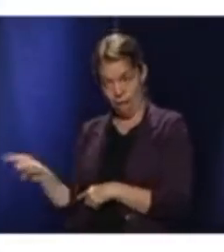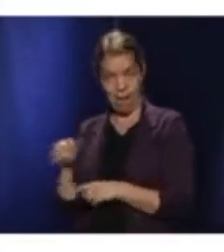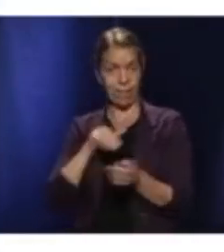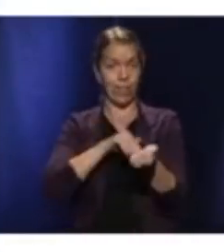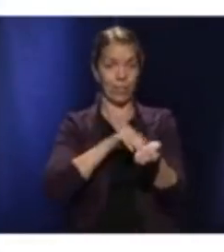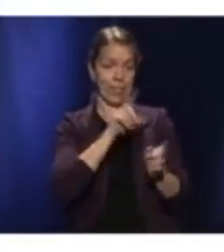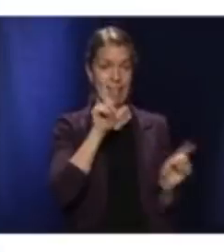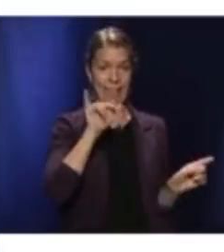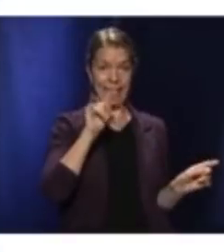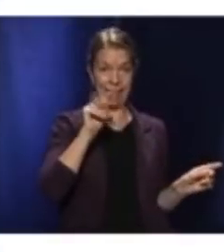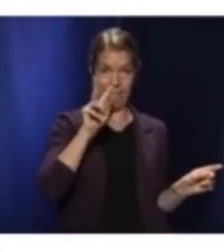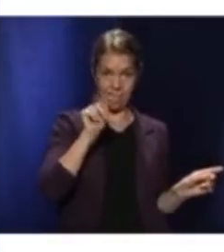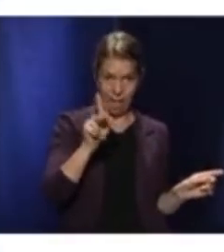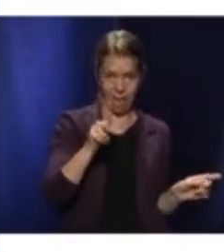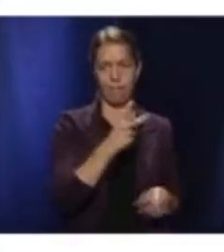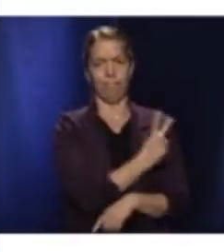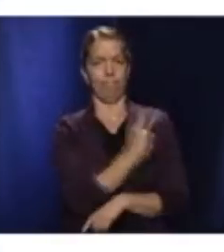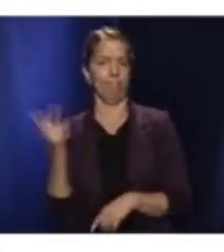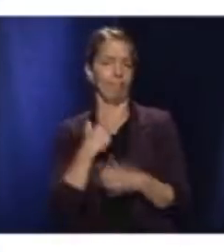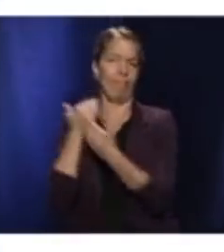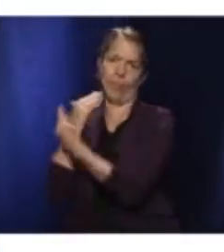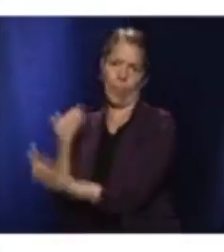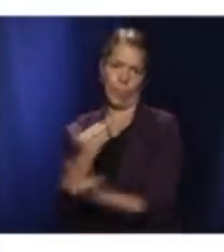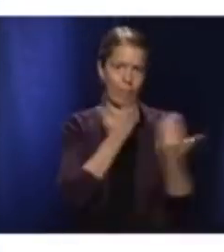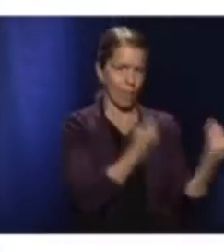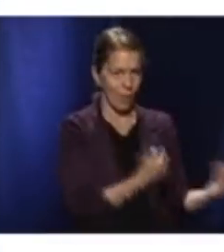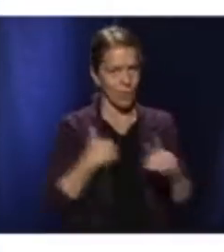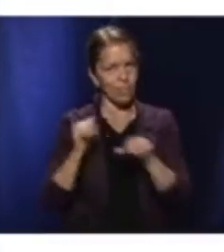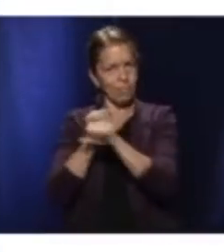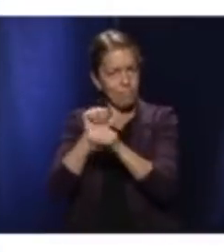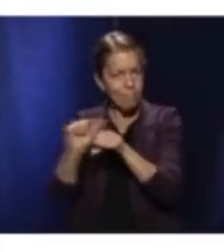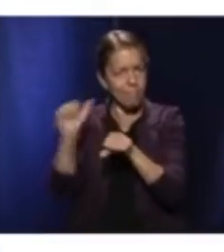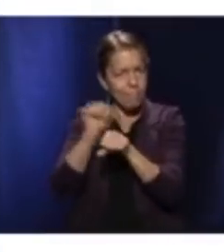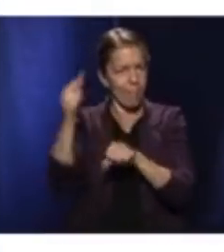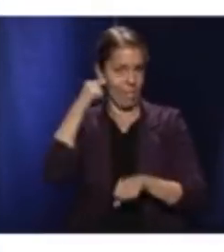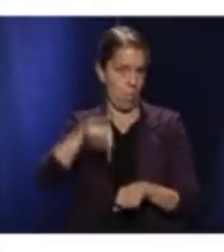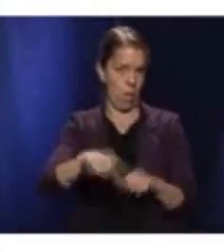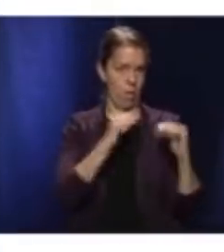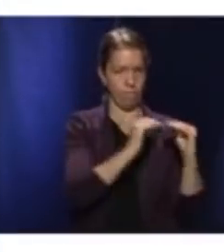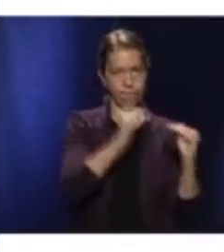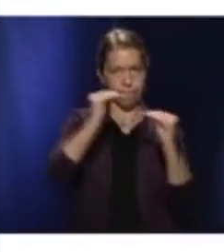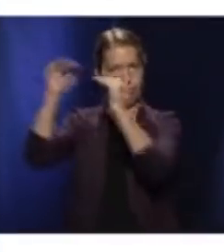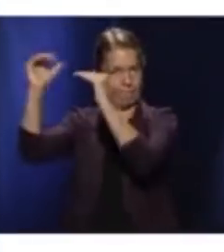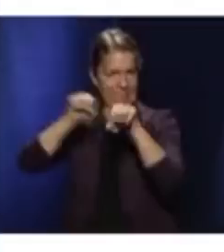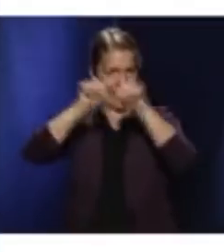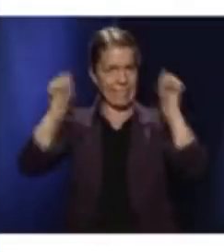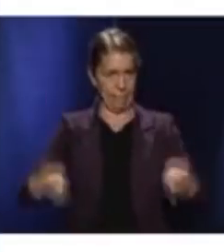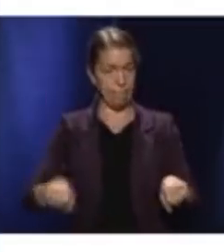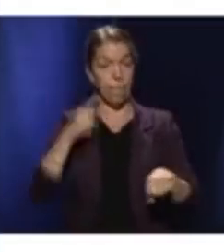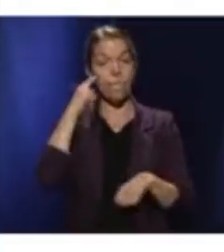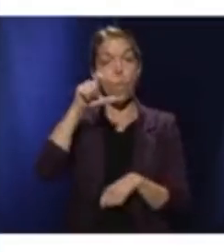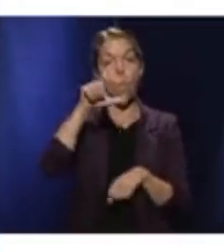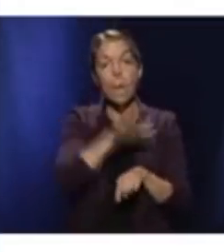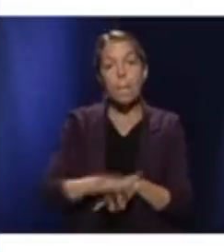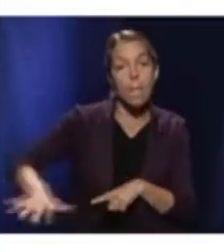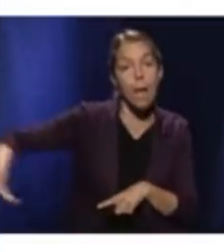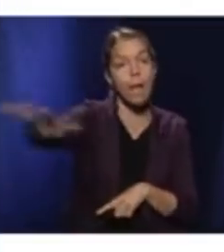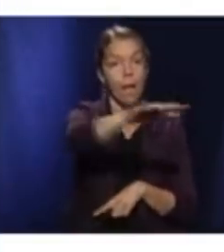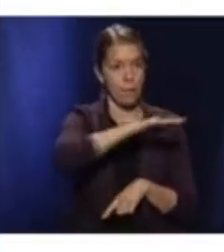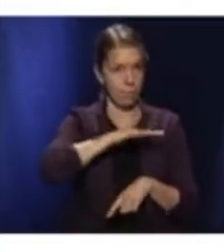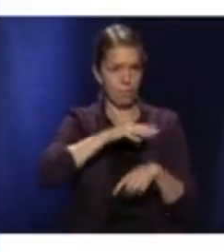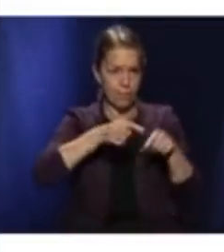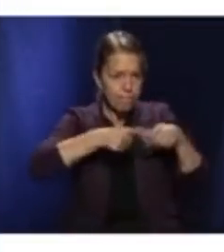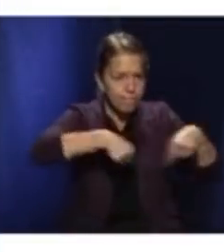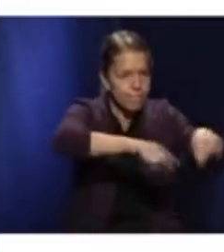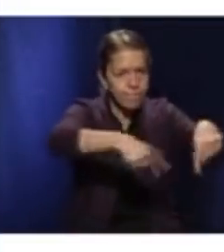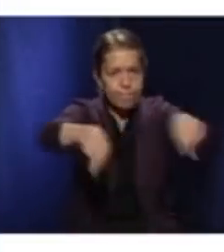that. The 4-level regional alert system will guide the measure that we take. The system